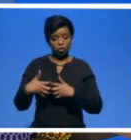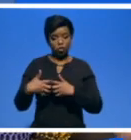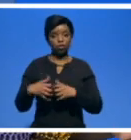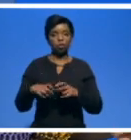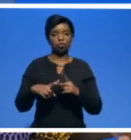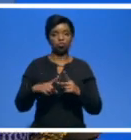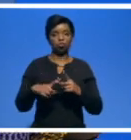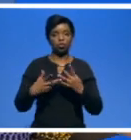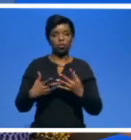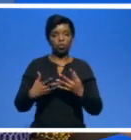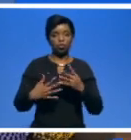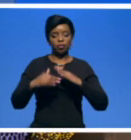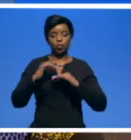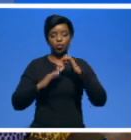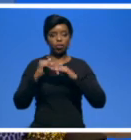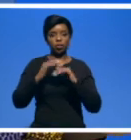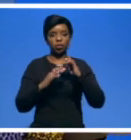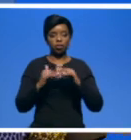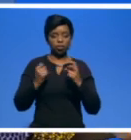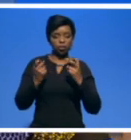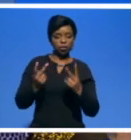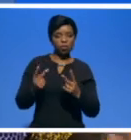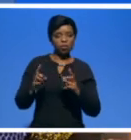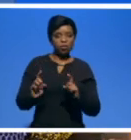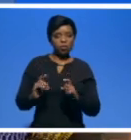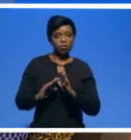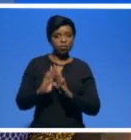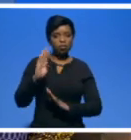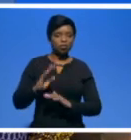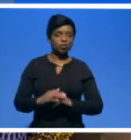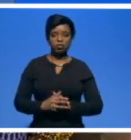hori, di move up the ladder. And kitawete sa mashalaka